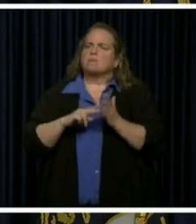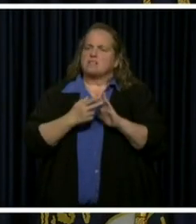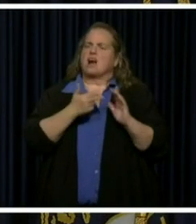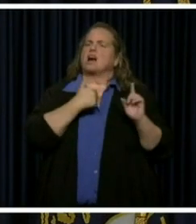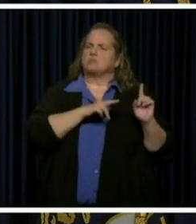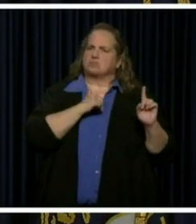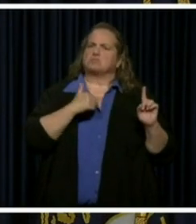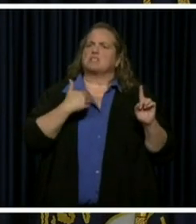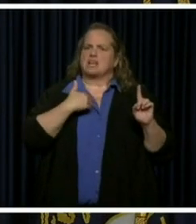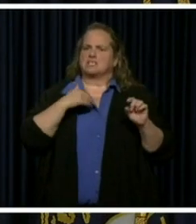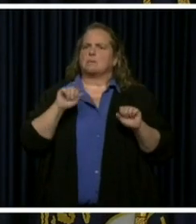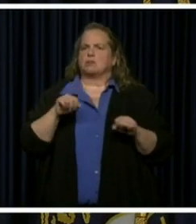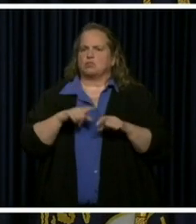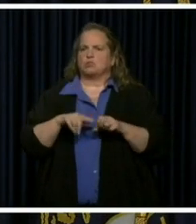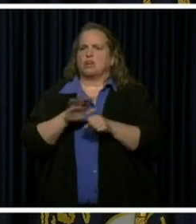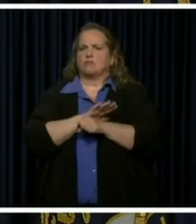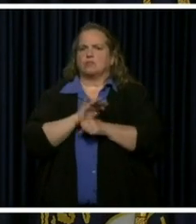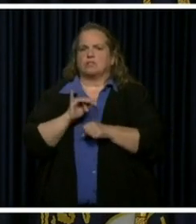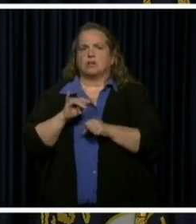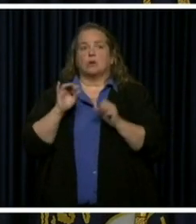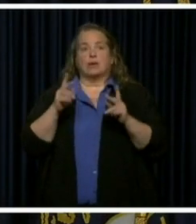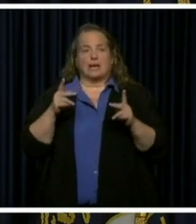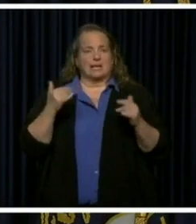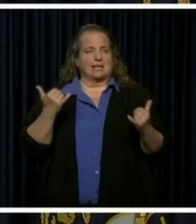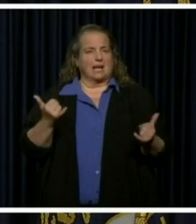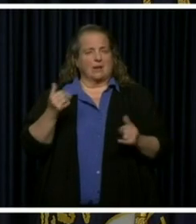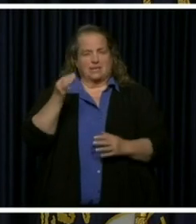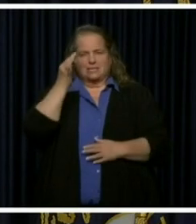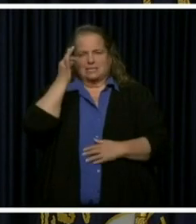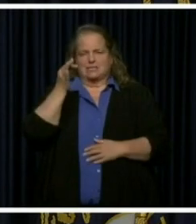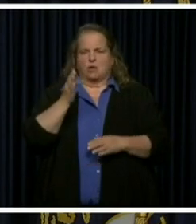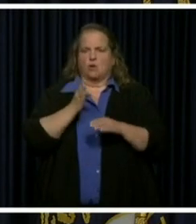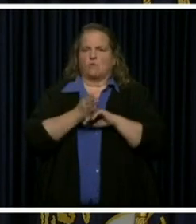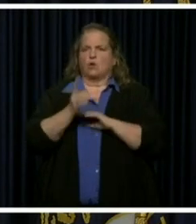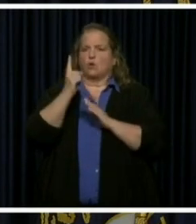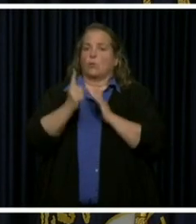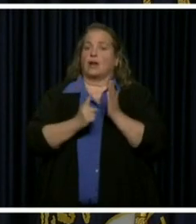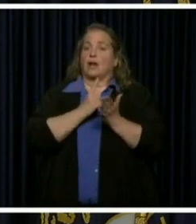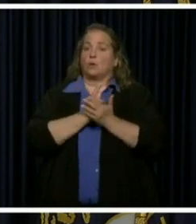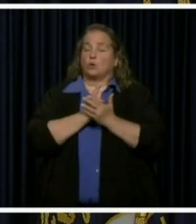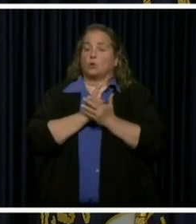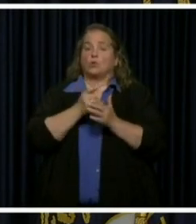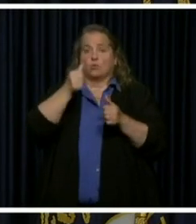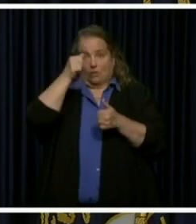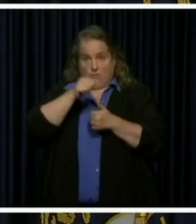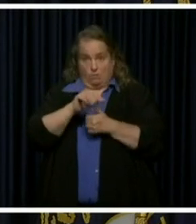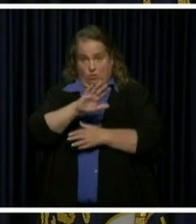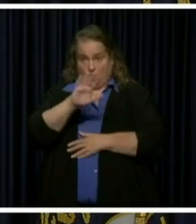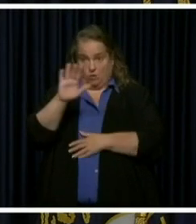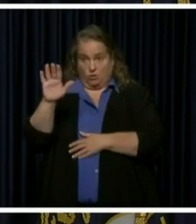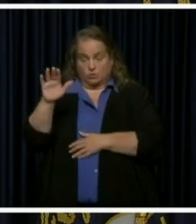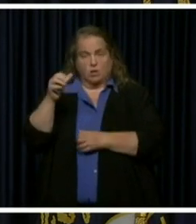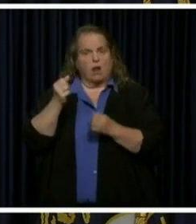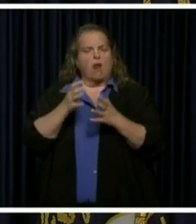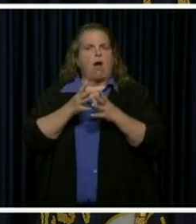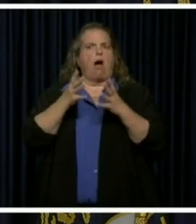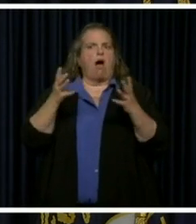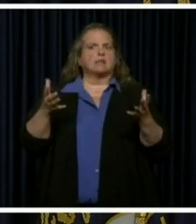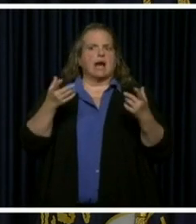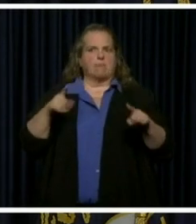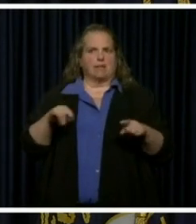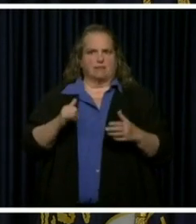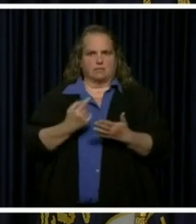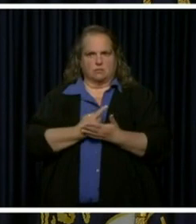there to cover it. All right, we are just over an hour. Remember, folks, a lot's happening this